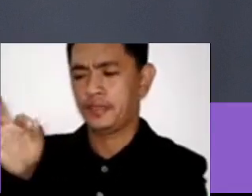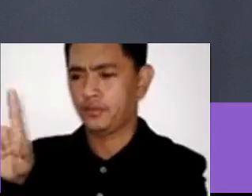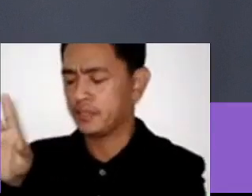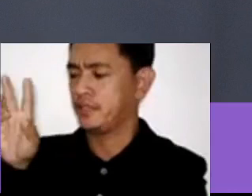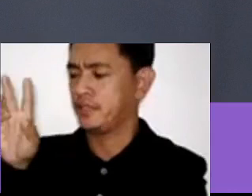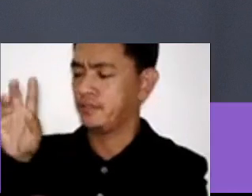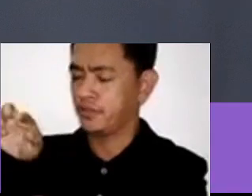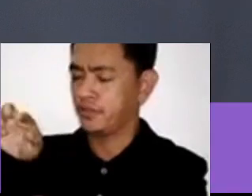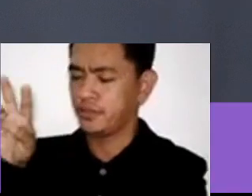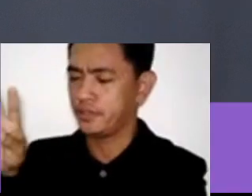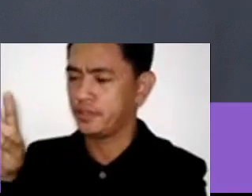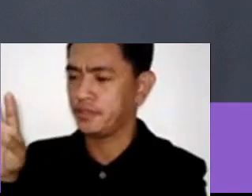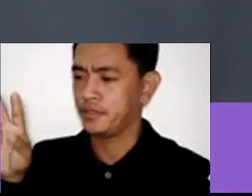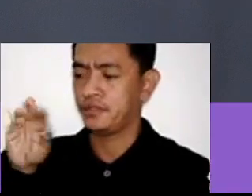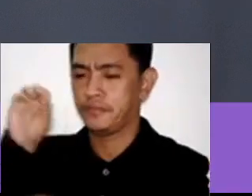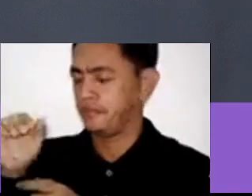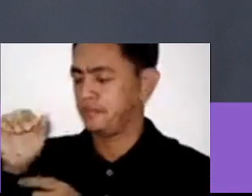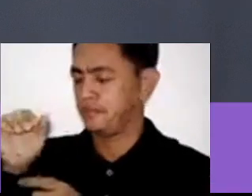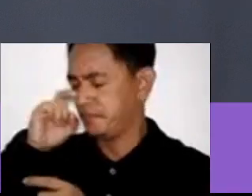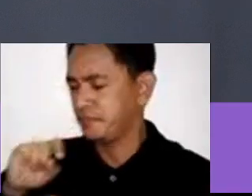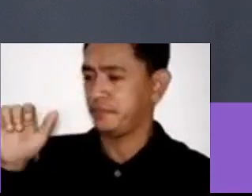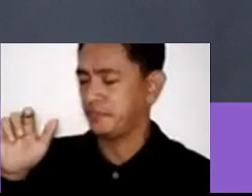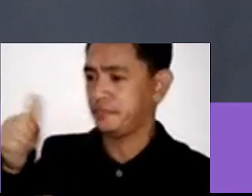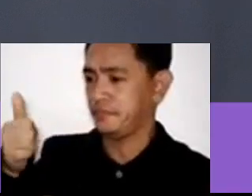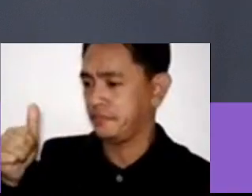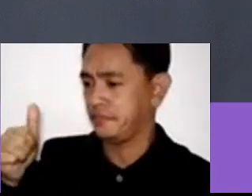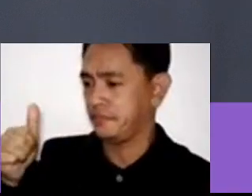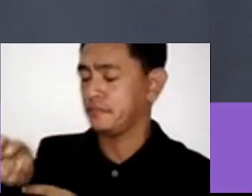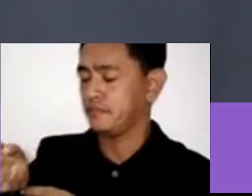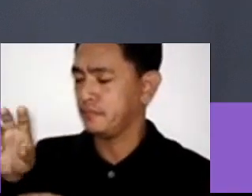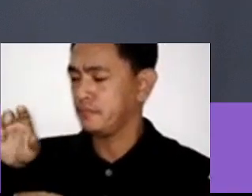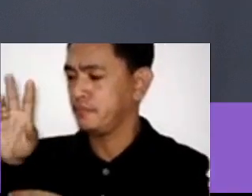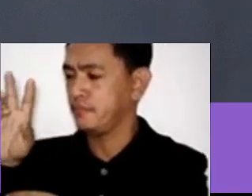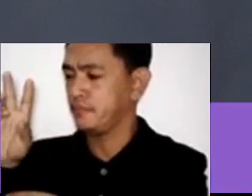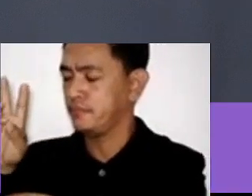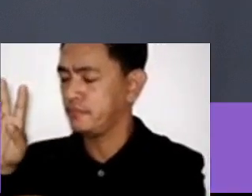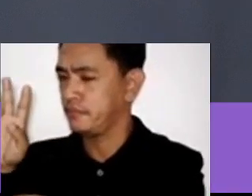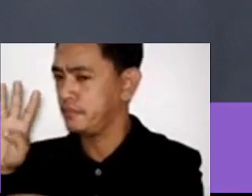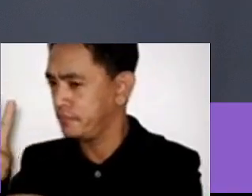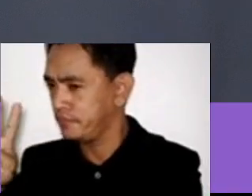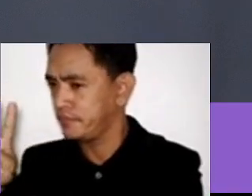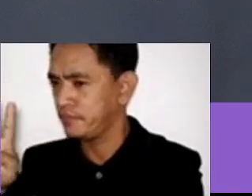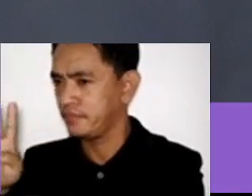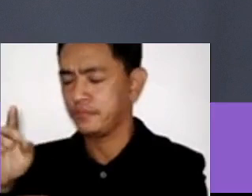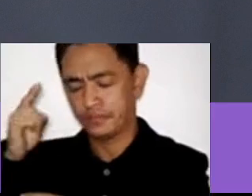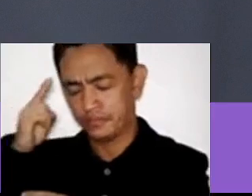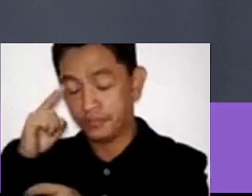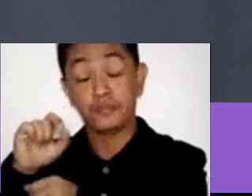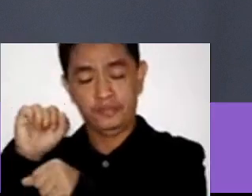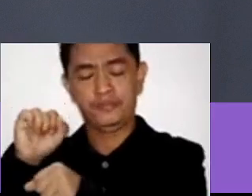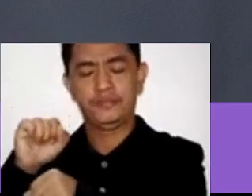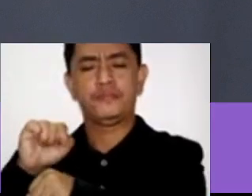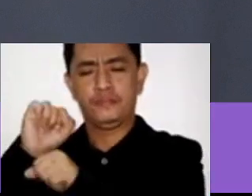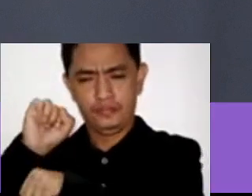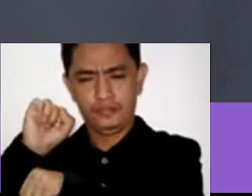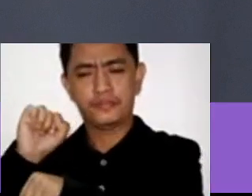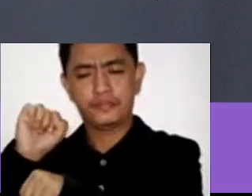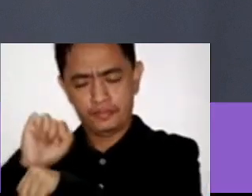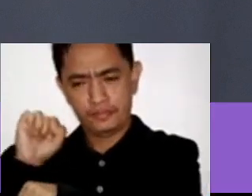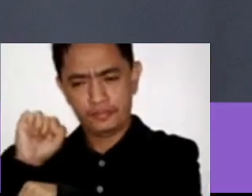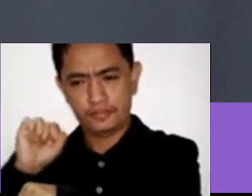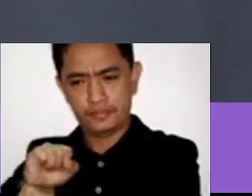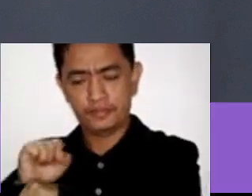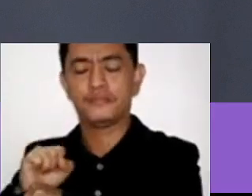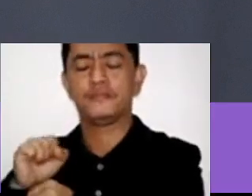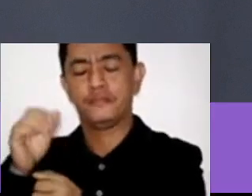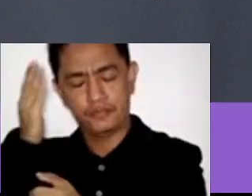age range of 10 to 64-year-old Filipinos were considered functionally literate. This is a relative